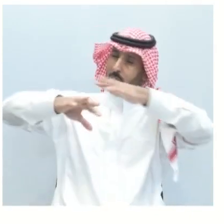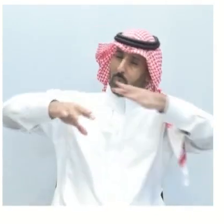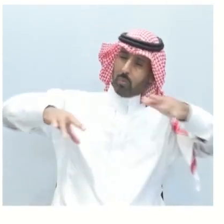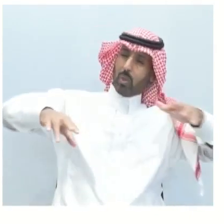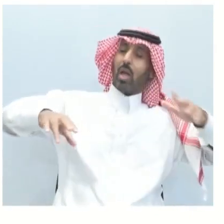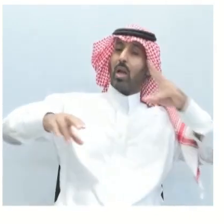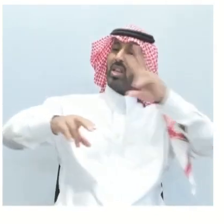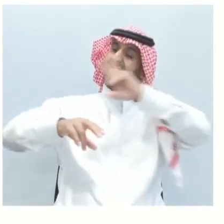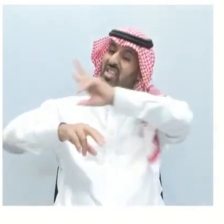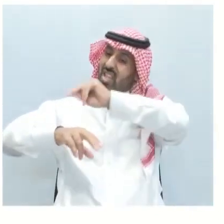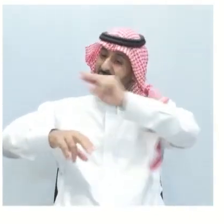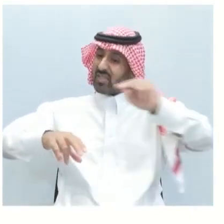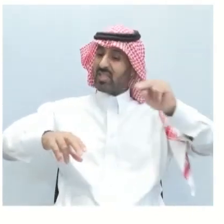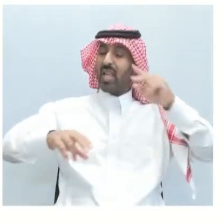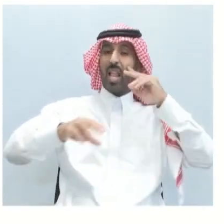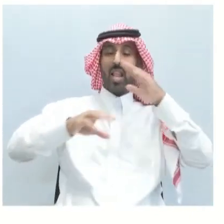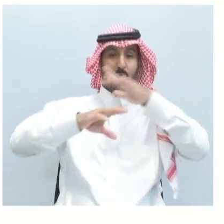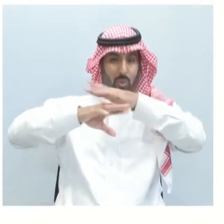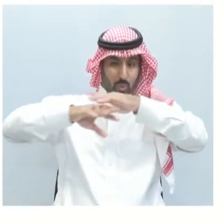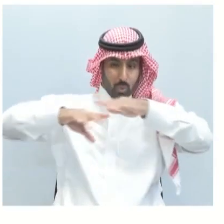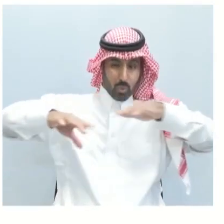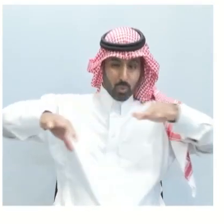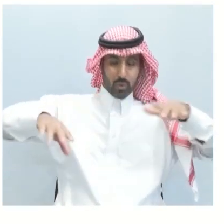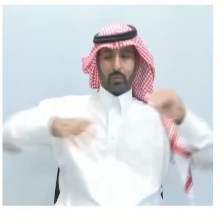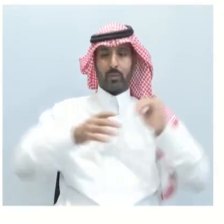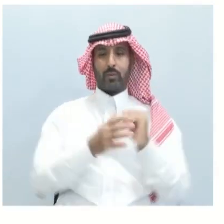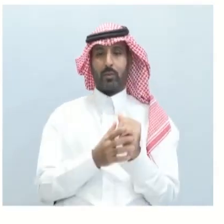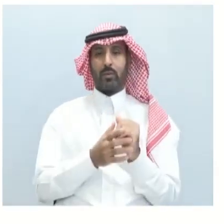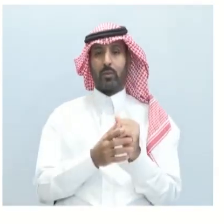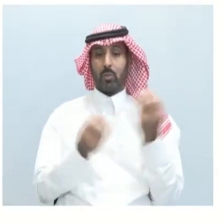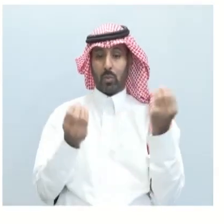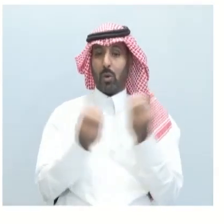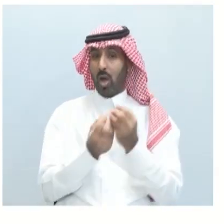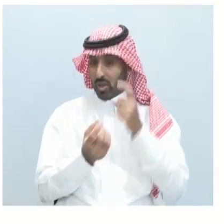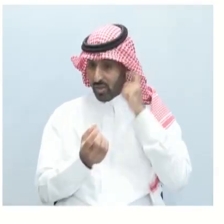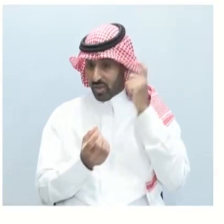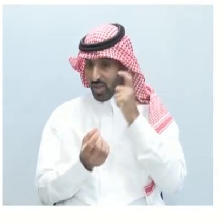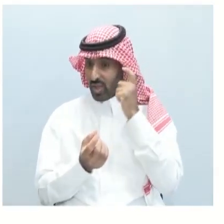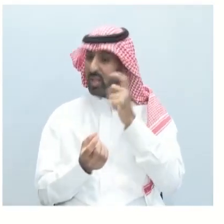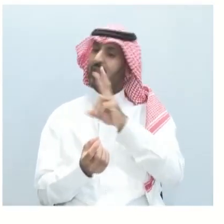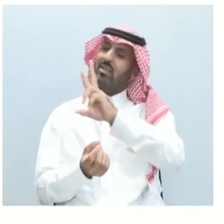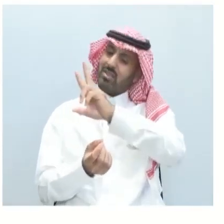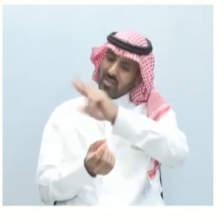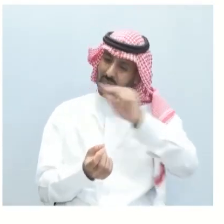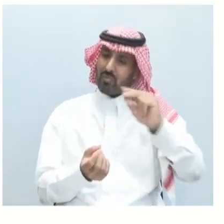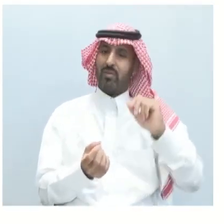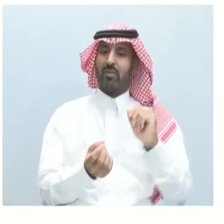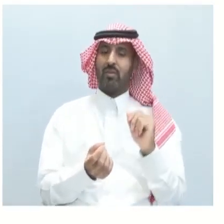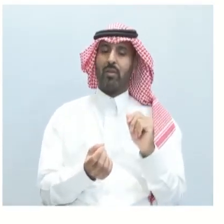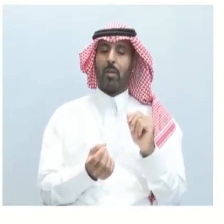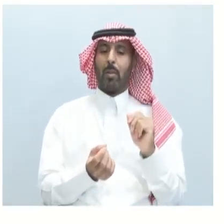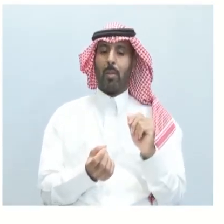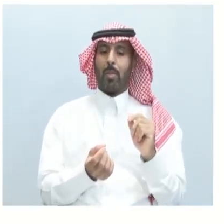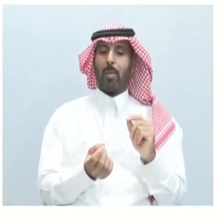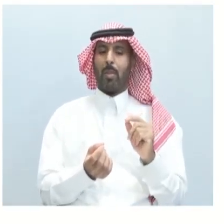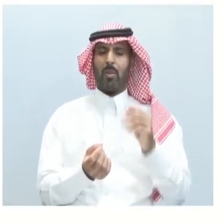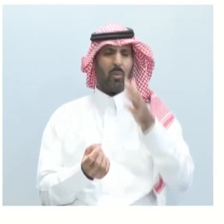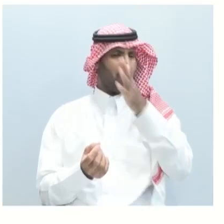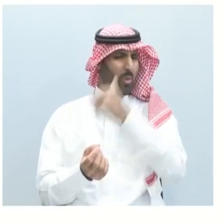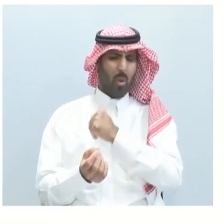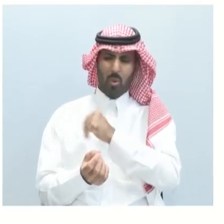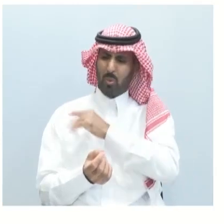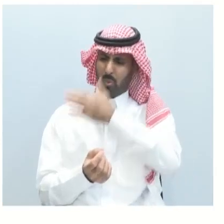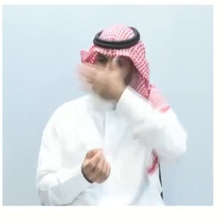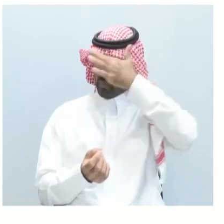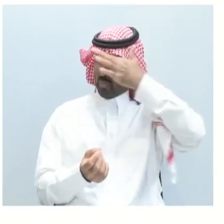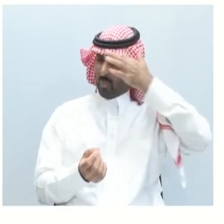on the same wavelength, which means that we are thinking the same thing. No sweat is a simple